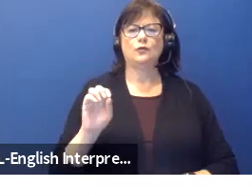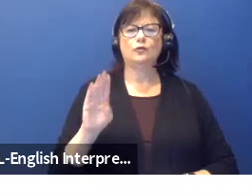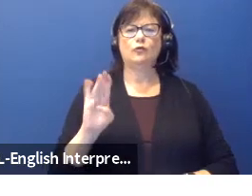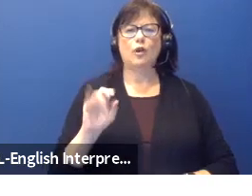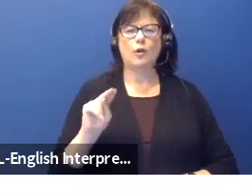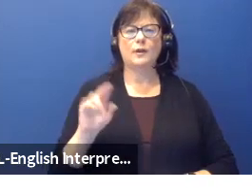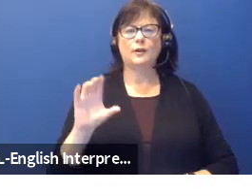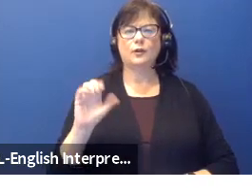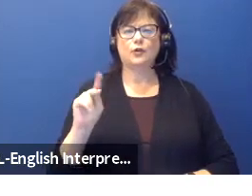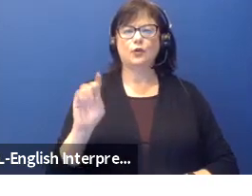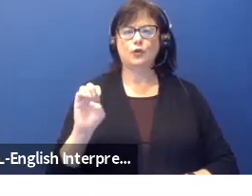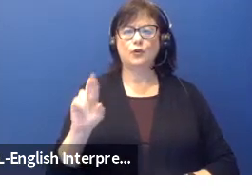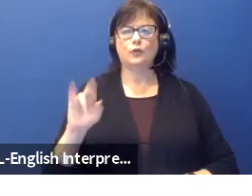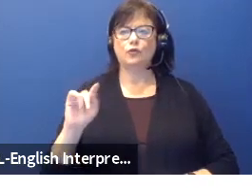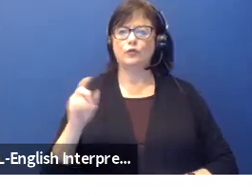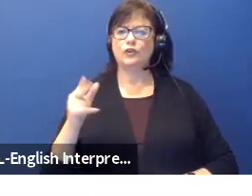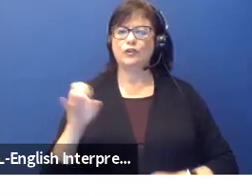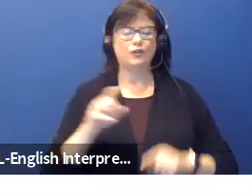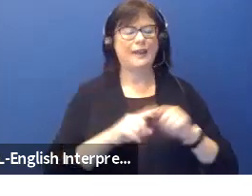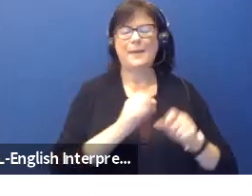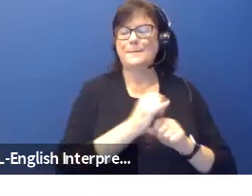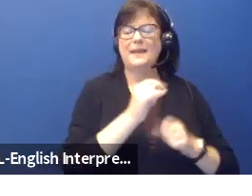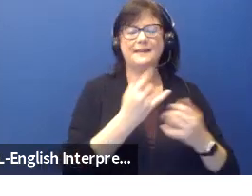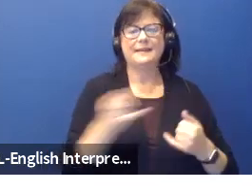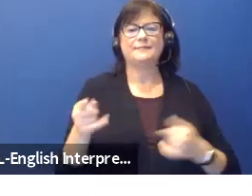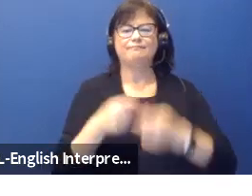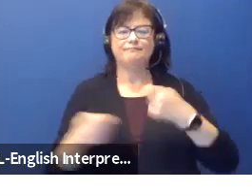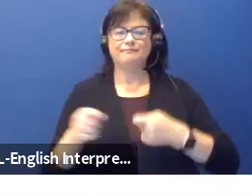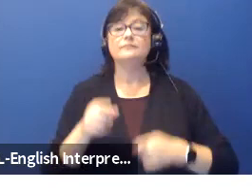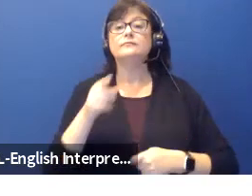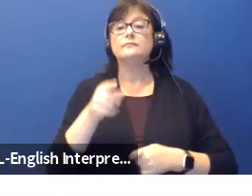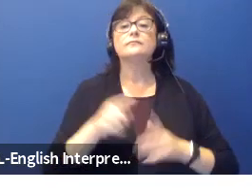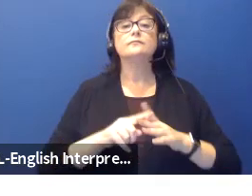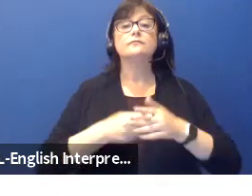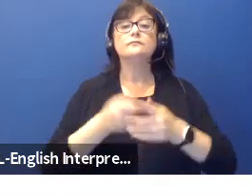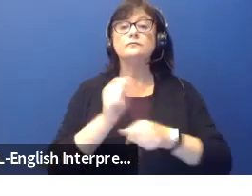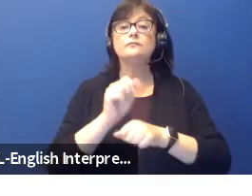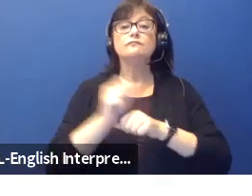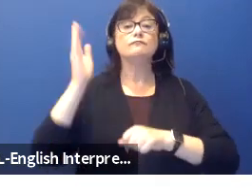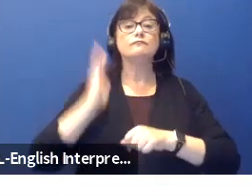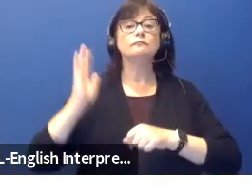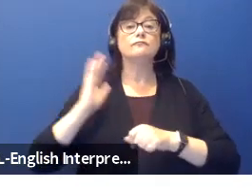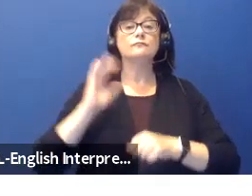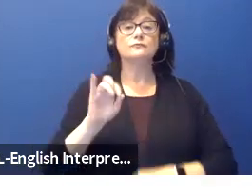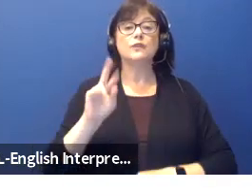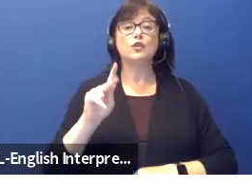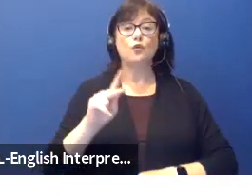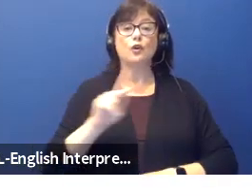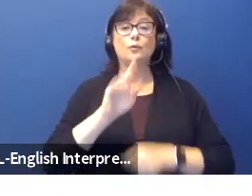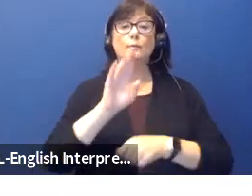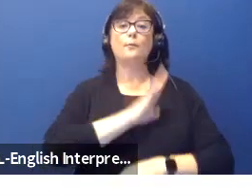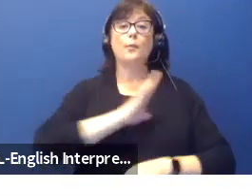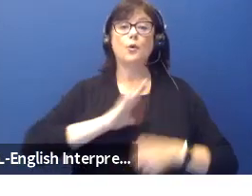Barb's teaching career began in the then York Region Board of Education. In 1990,